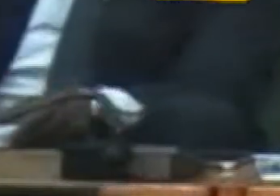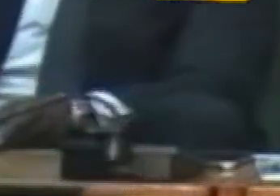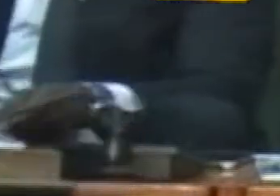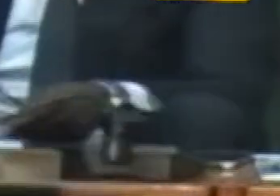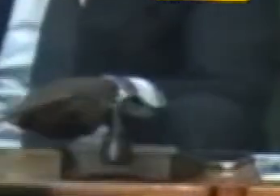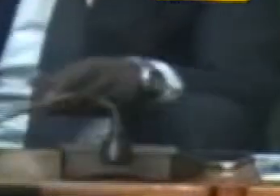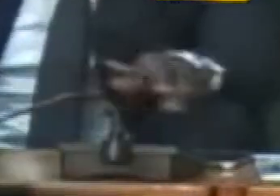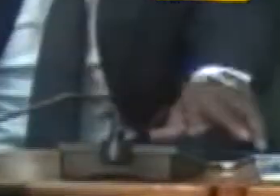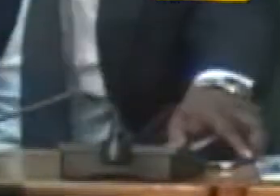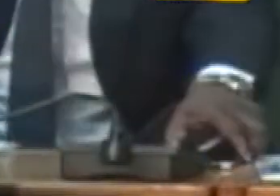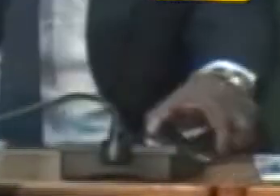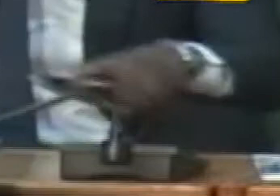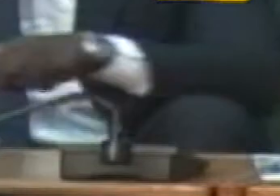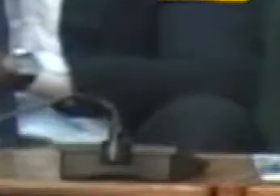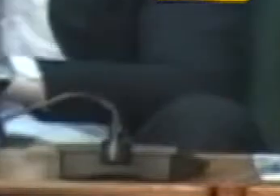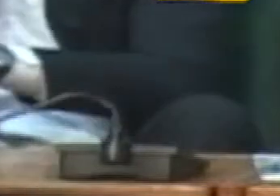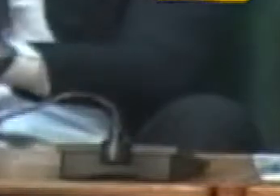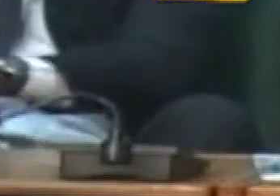Mr. Speaker,